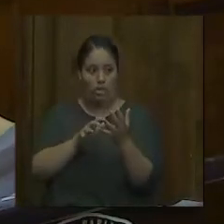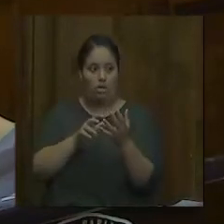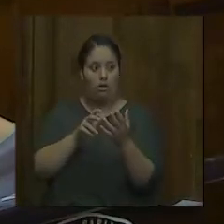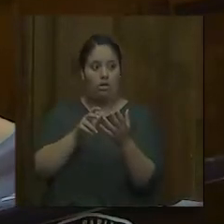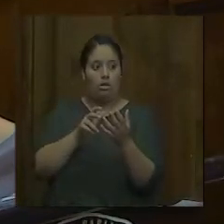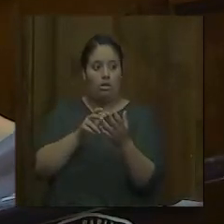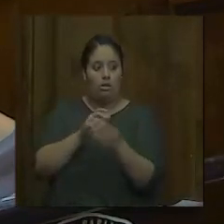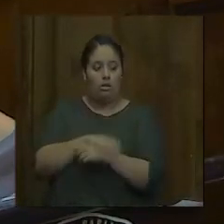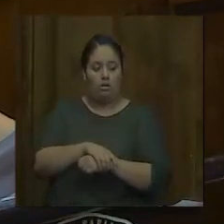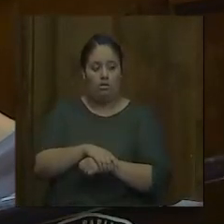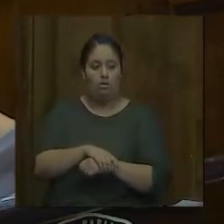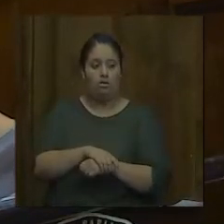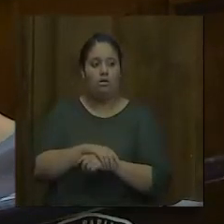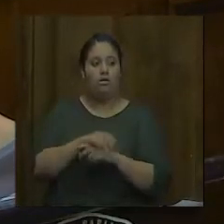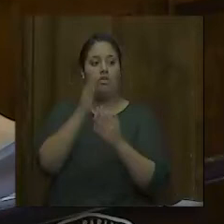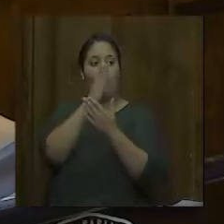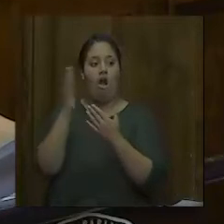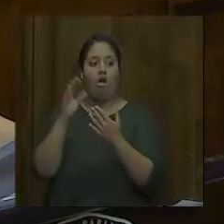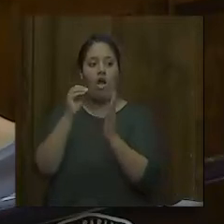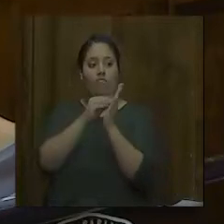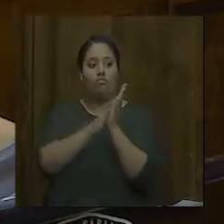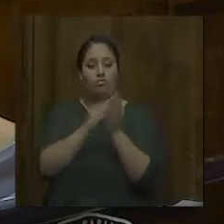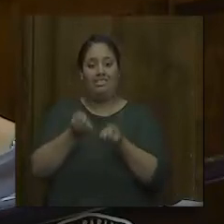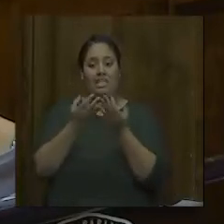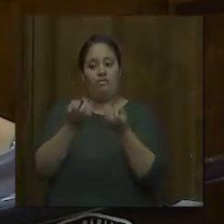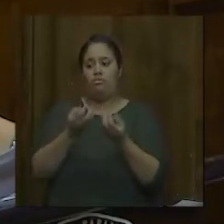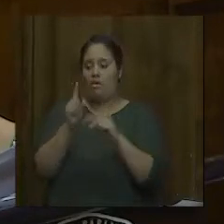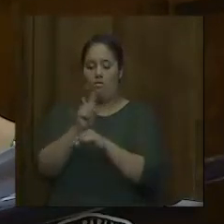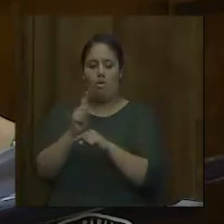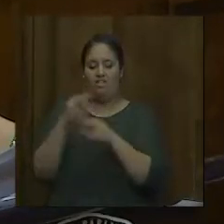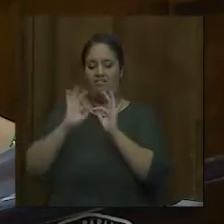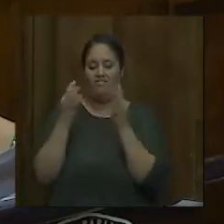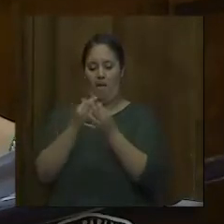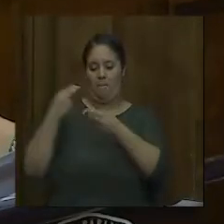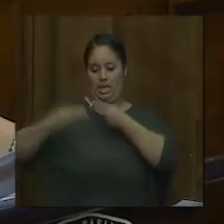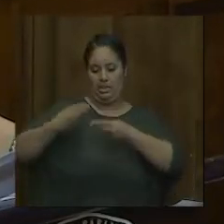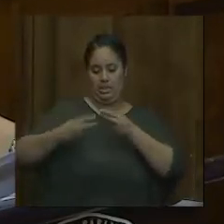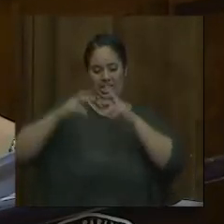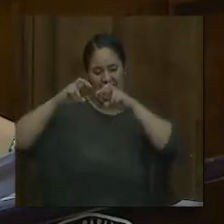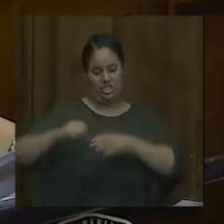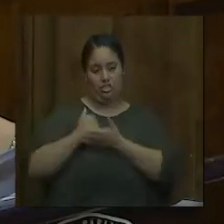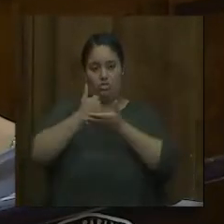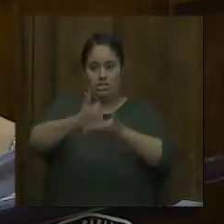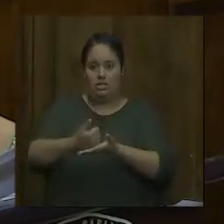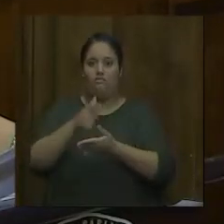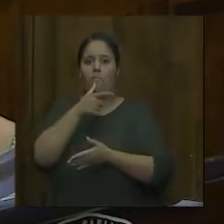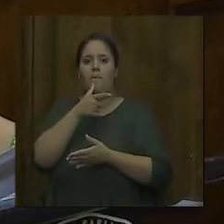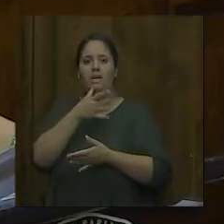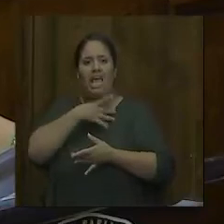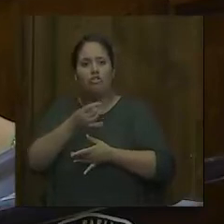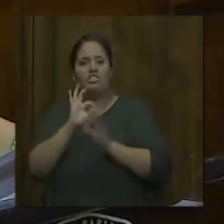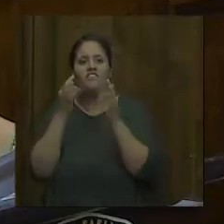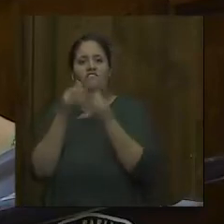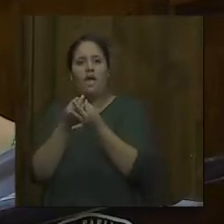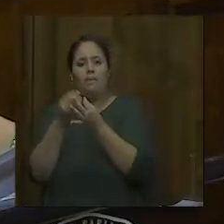researched the content. The Archive and Record Service provides family history, research assistance to the public who are interested in tracing their